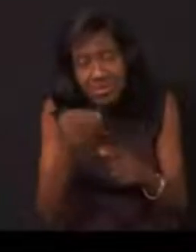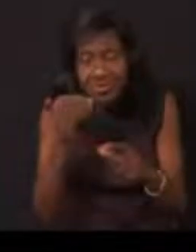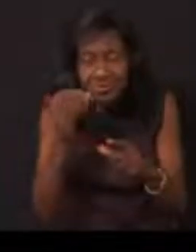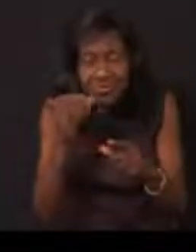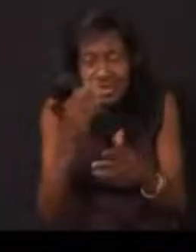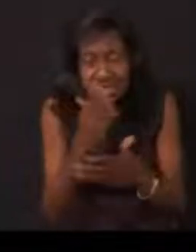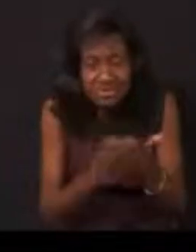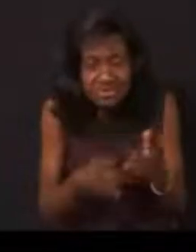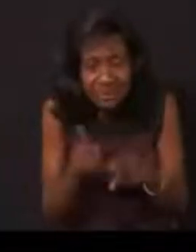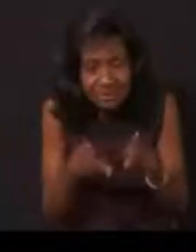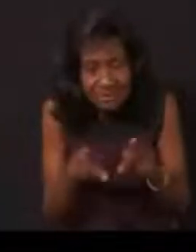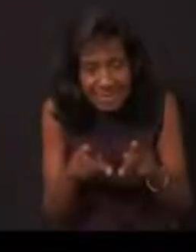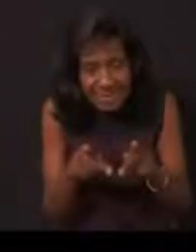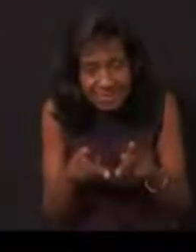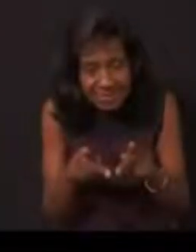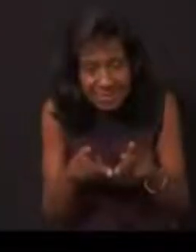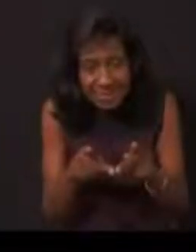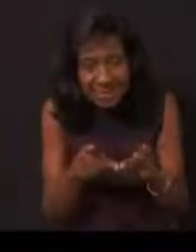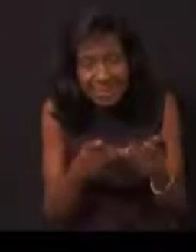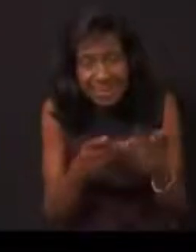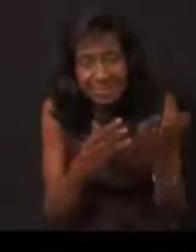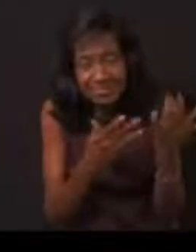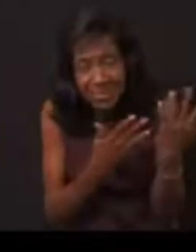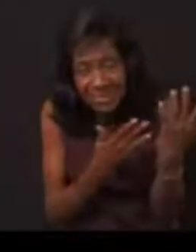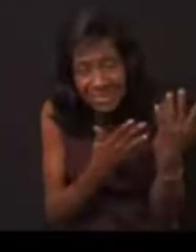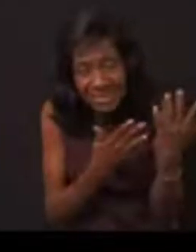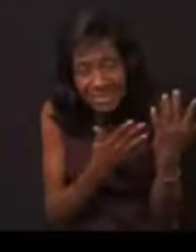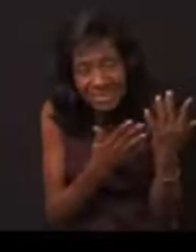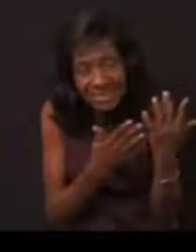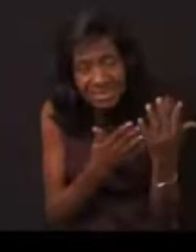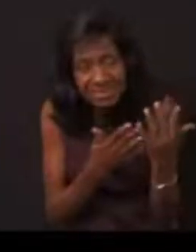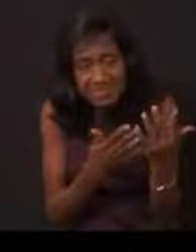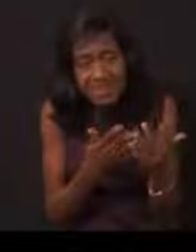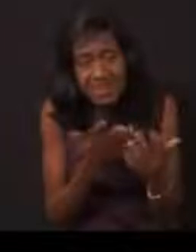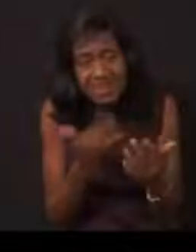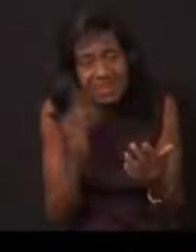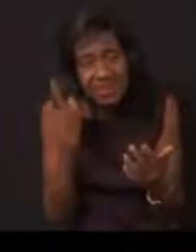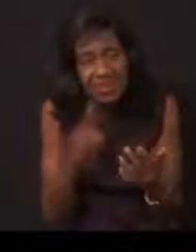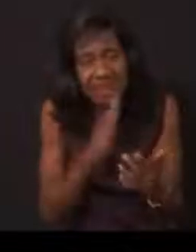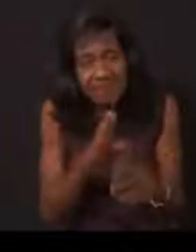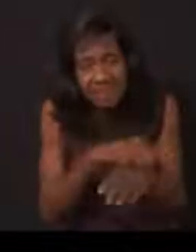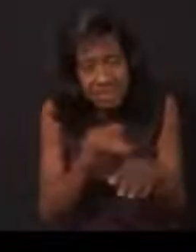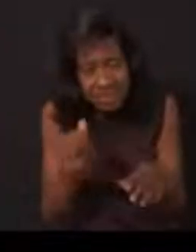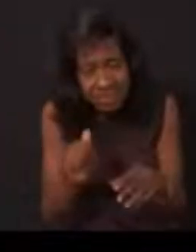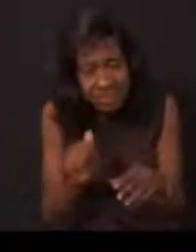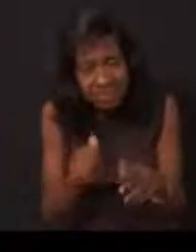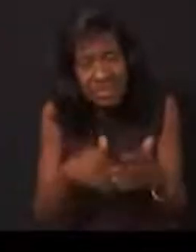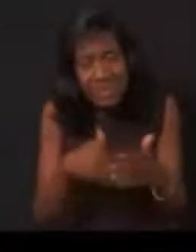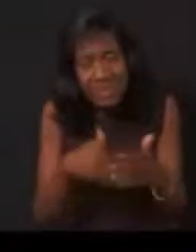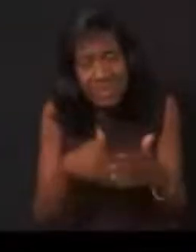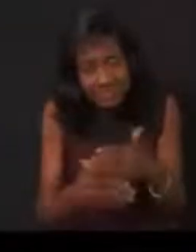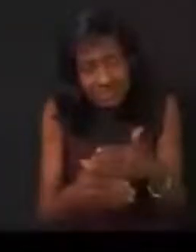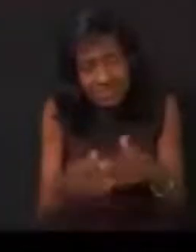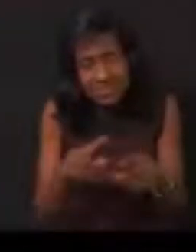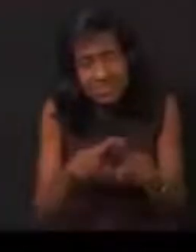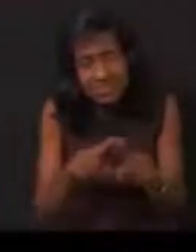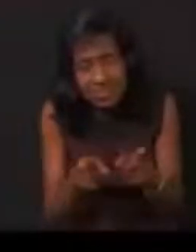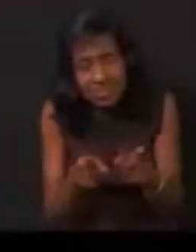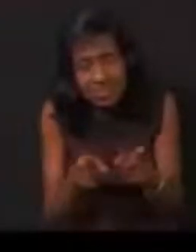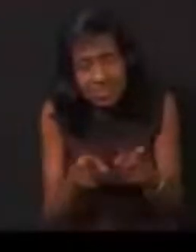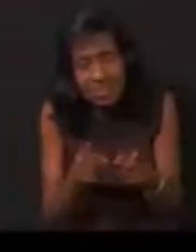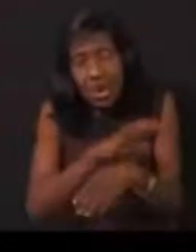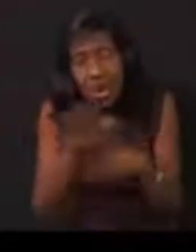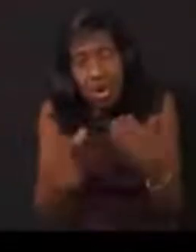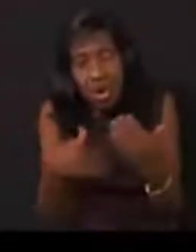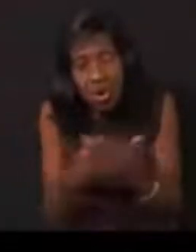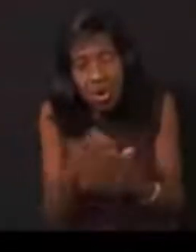has to be reran through the machine, and you will be called afterwards. But the takeaway from that statement is that For all